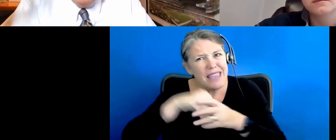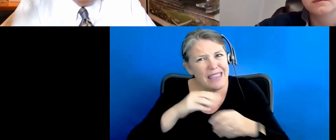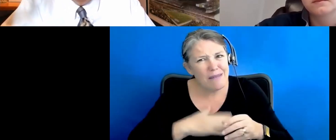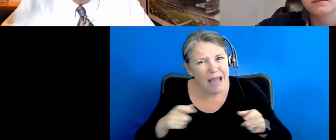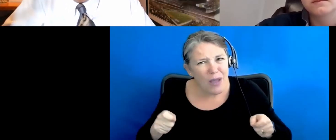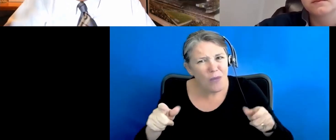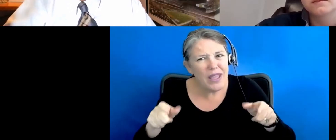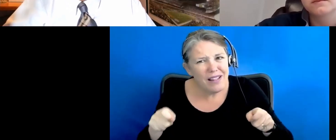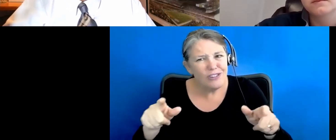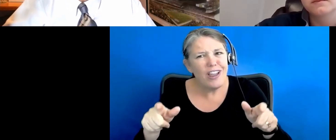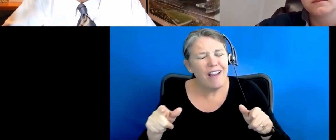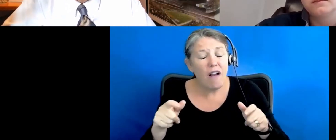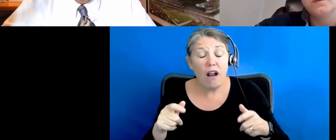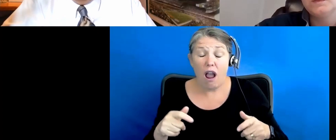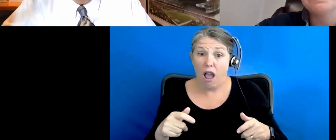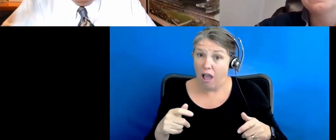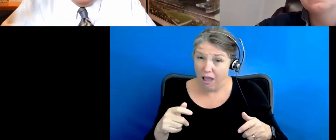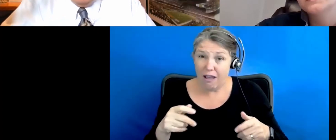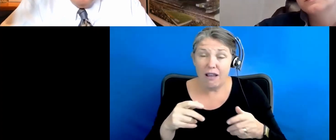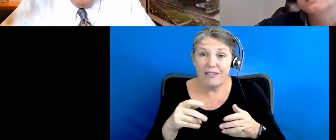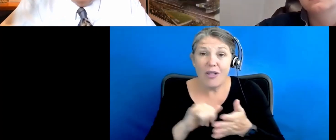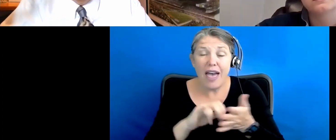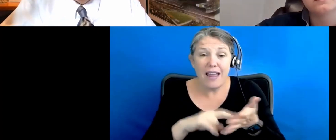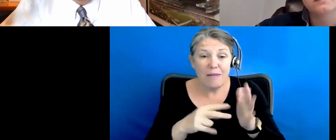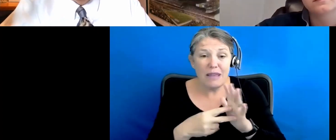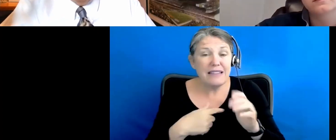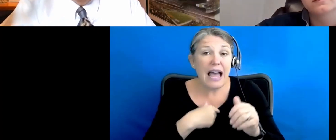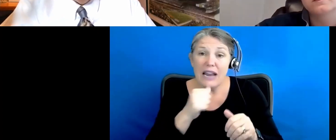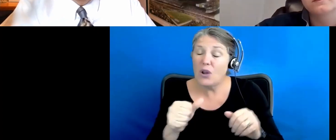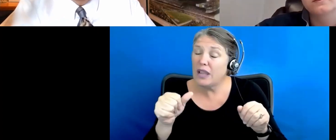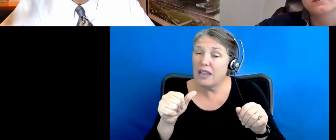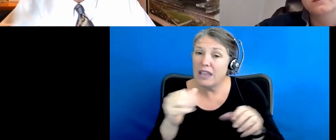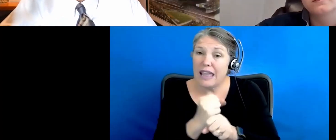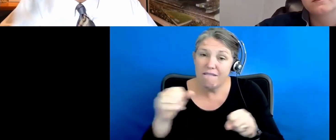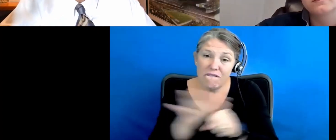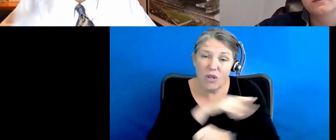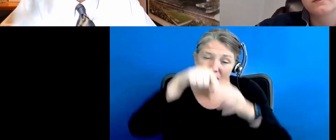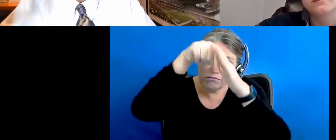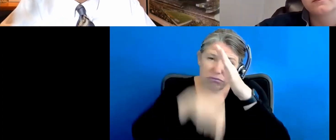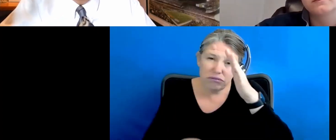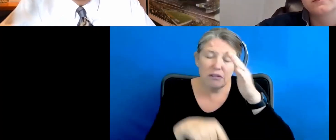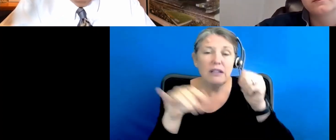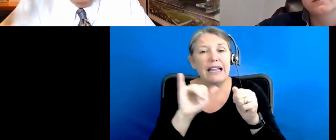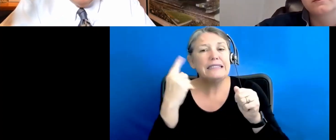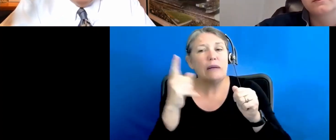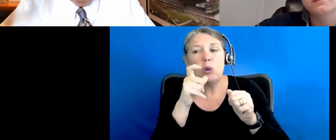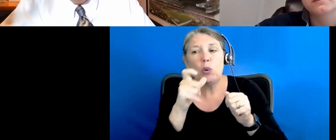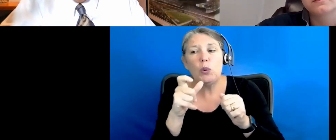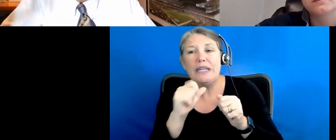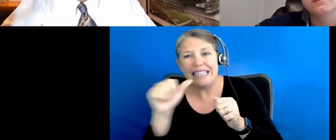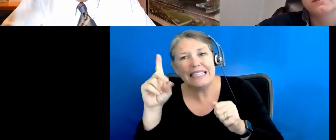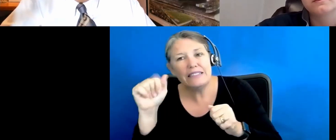is to say, I don't receive the same thoroughness of an examination that someone who is not disabled would